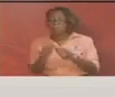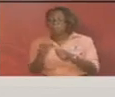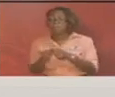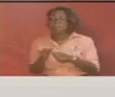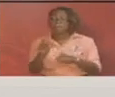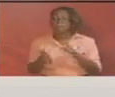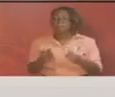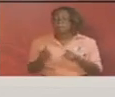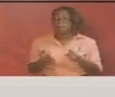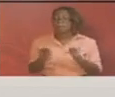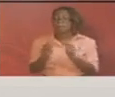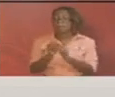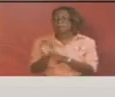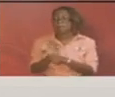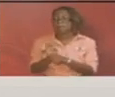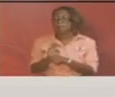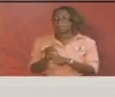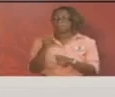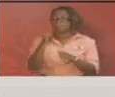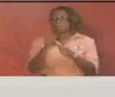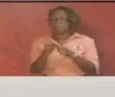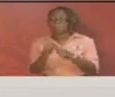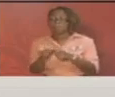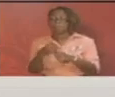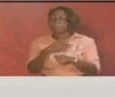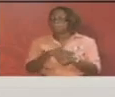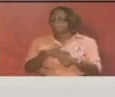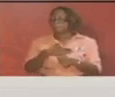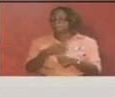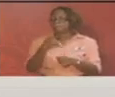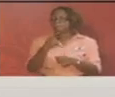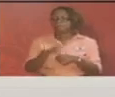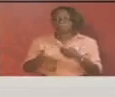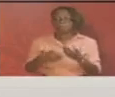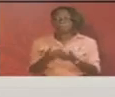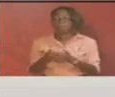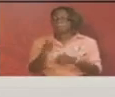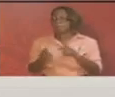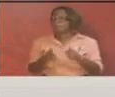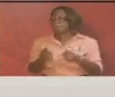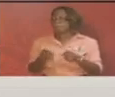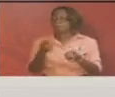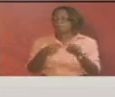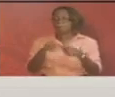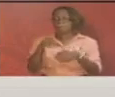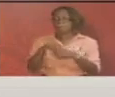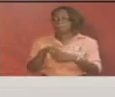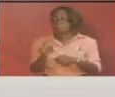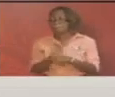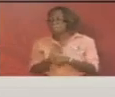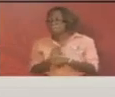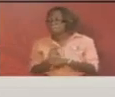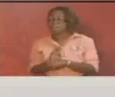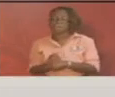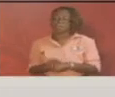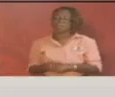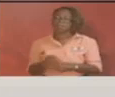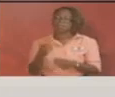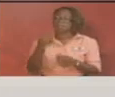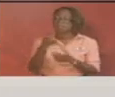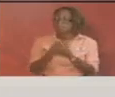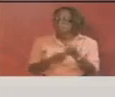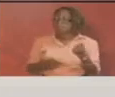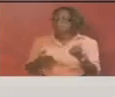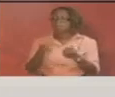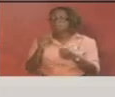to enforce some of the guidelines for persons that come into your businesses. That includes both your